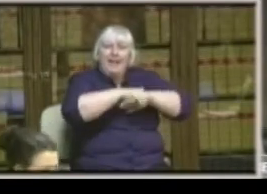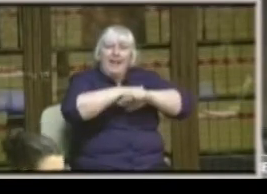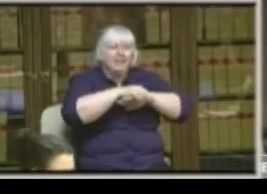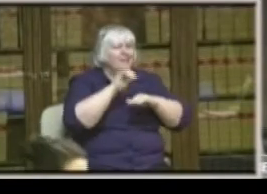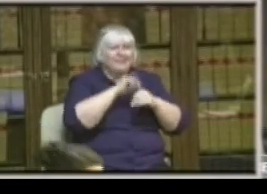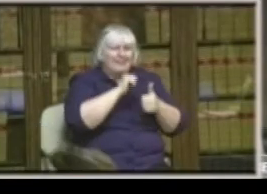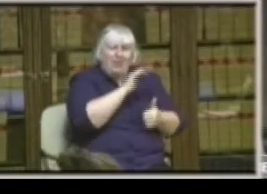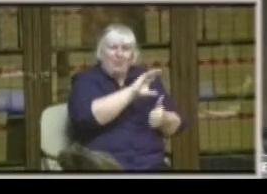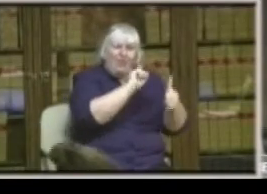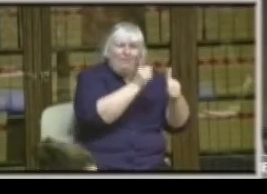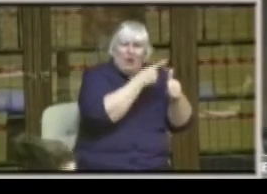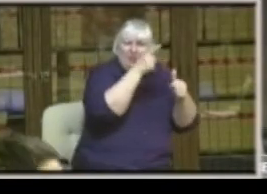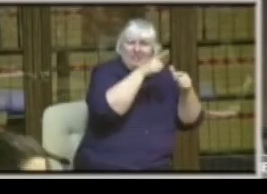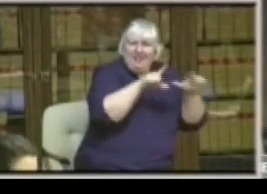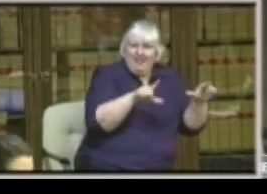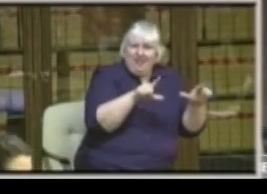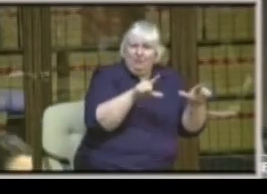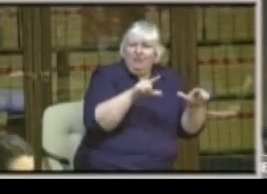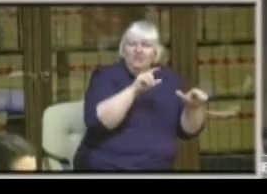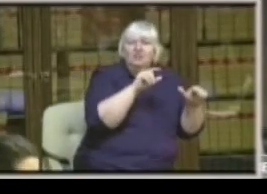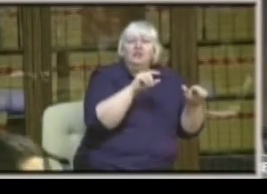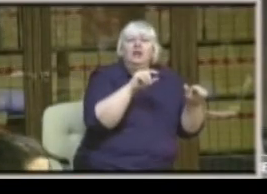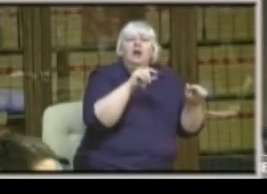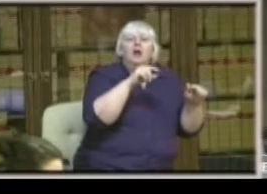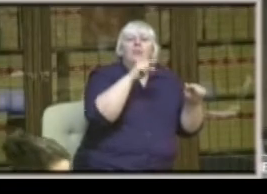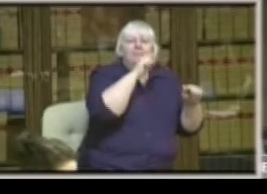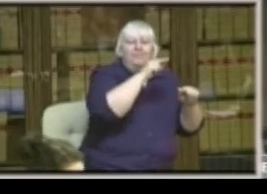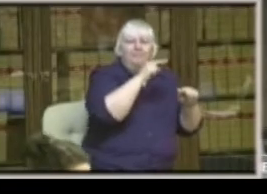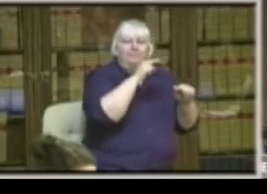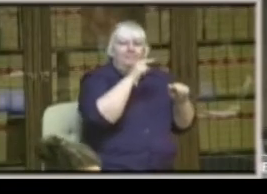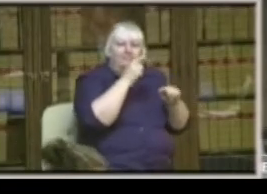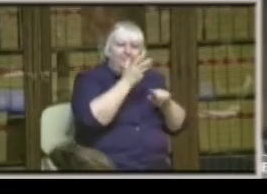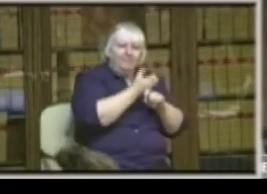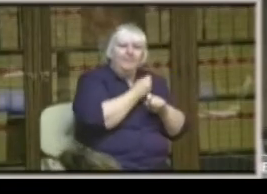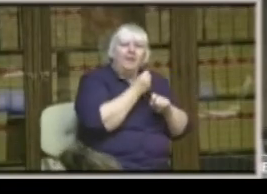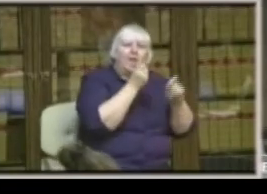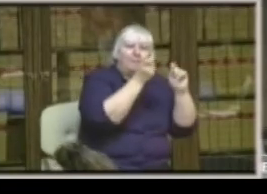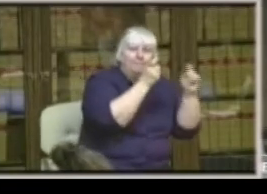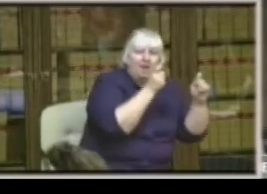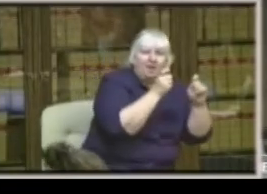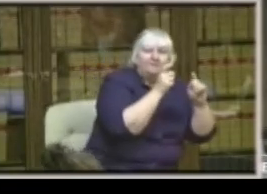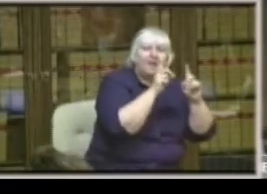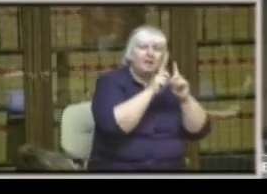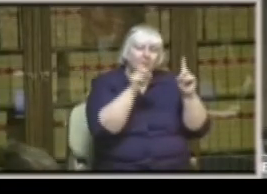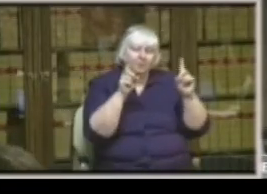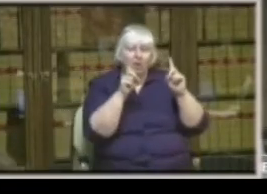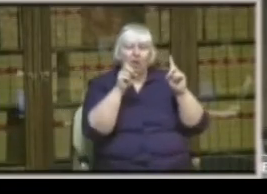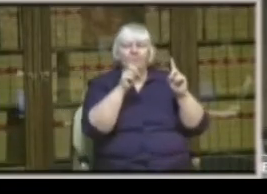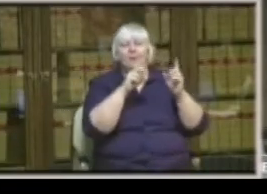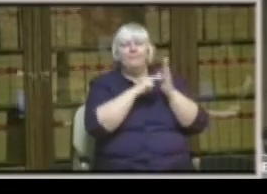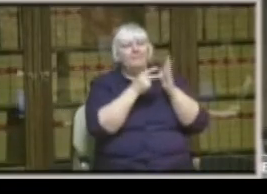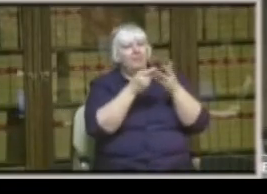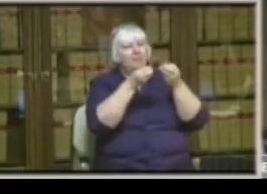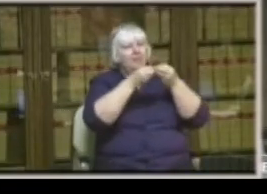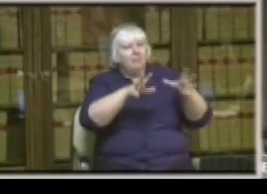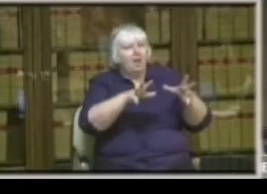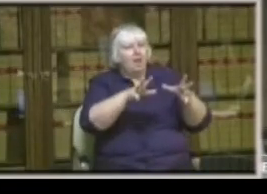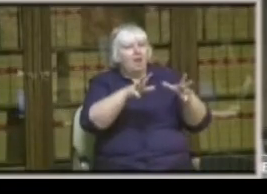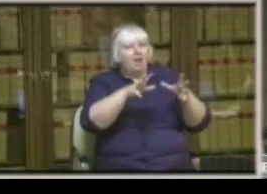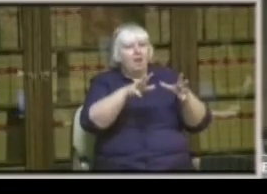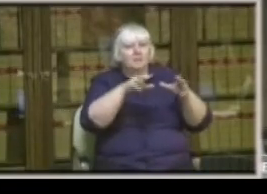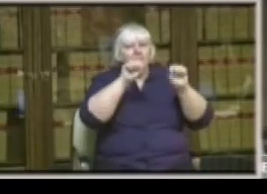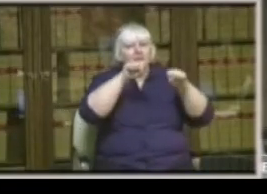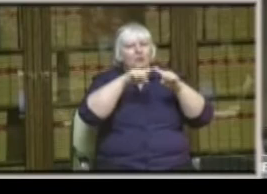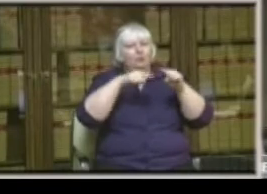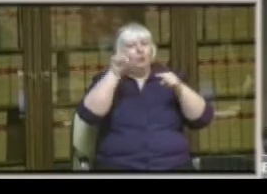wasn't their first language, a language they could never hear, they got a modified diploma, which meant they lost the opportunity to go to college and lost all